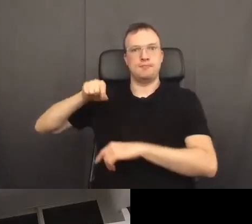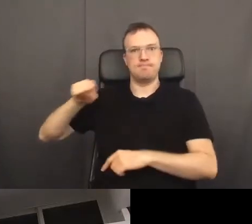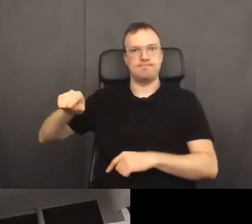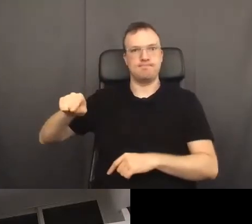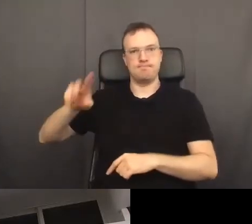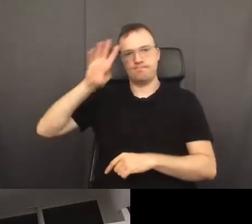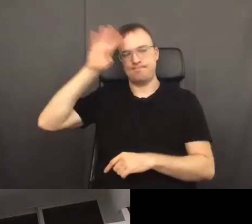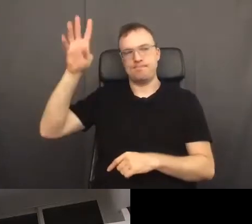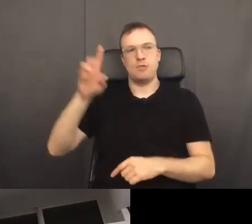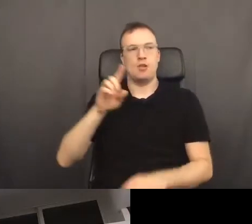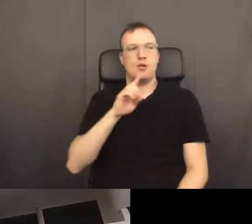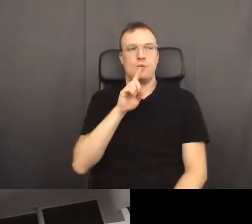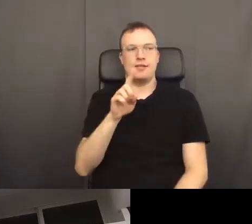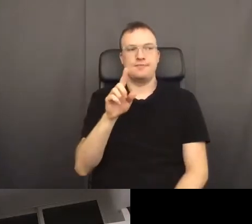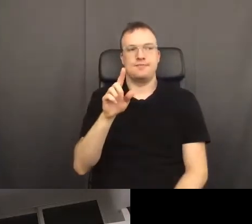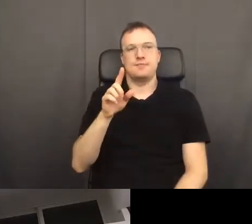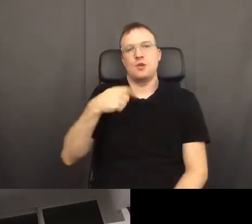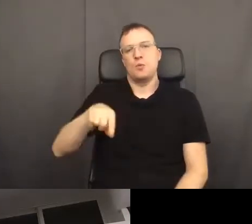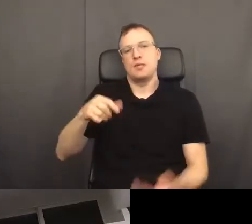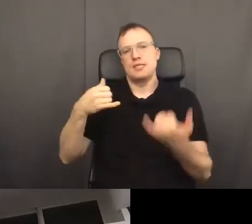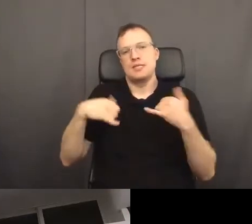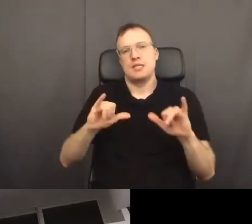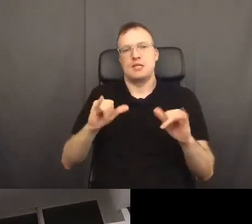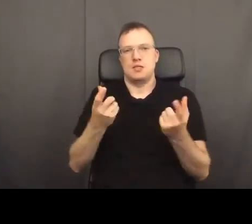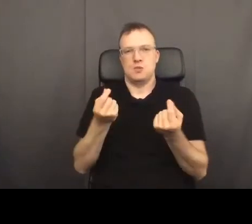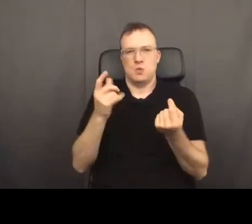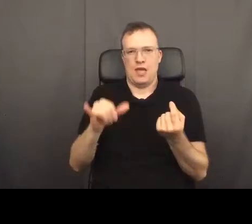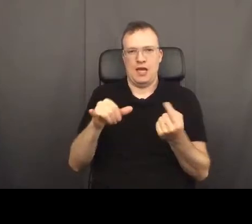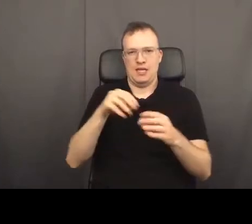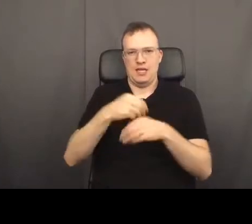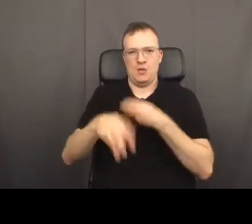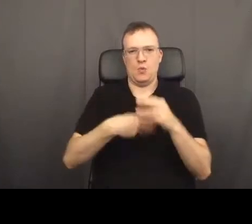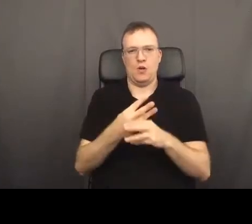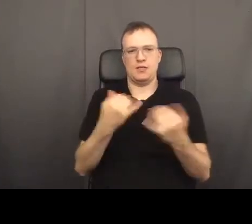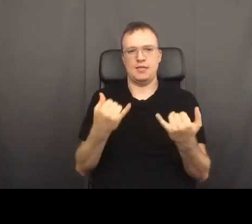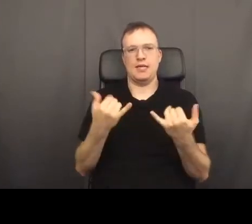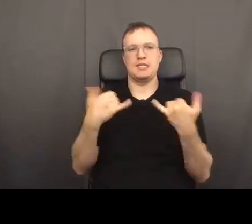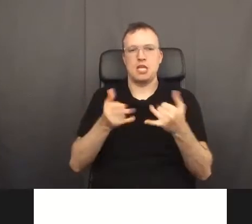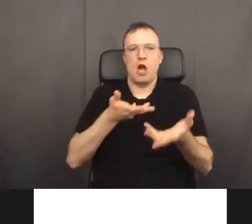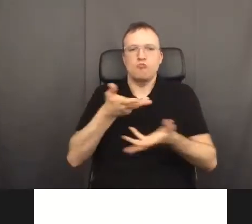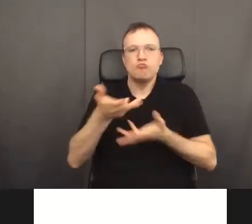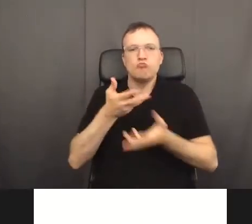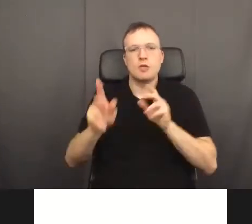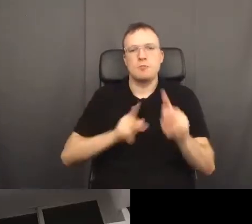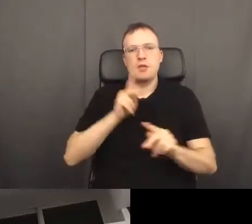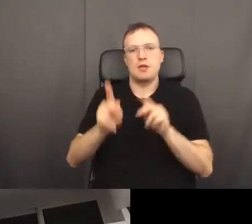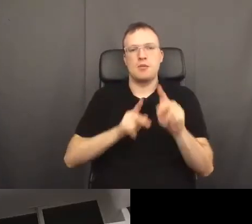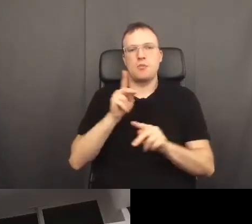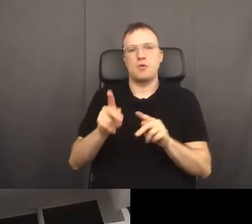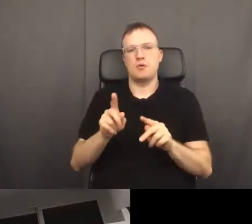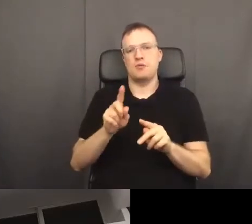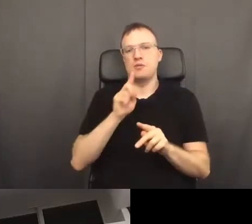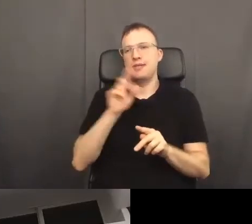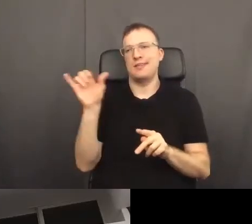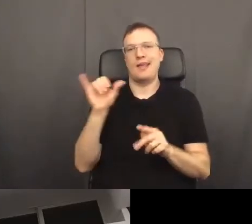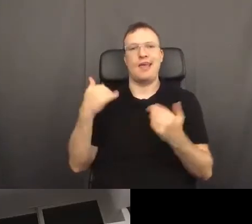Yeah, it's that we're still doing this in the world today, that we're still treating people practically as